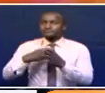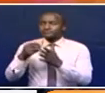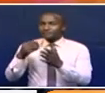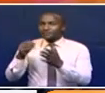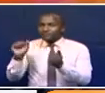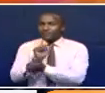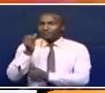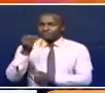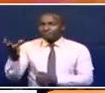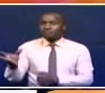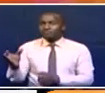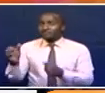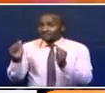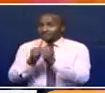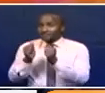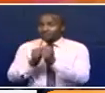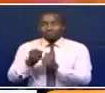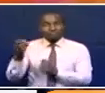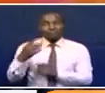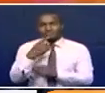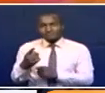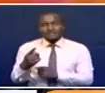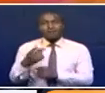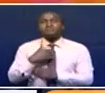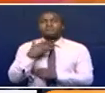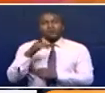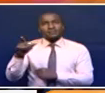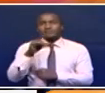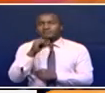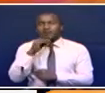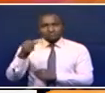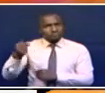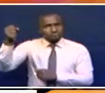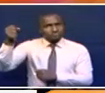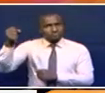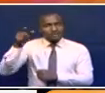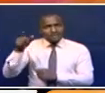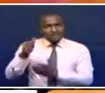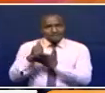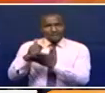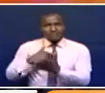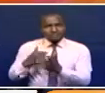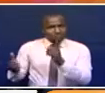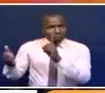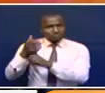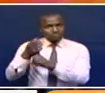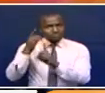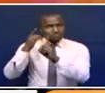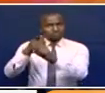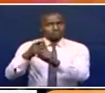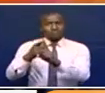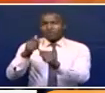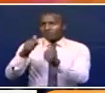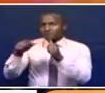5 shillings, your 10 shillings, and say, I want this man because he's going to help me realize the objectives for which this